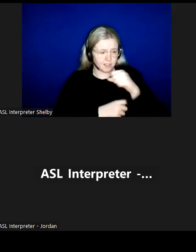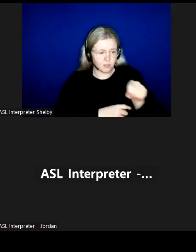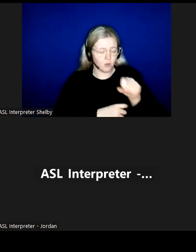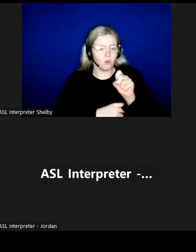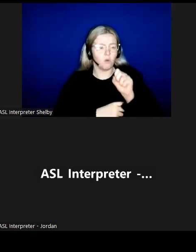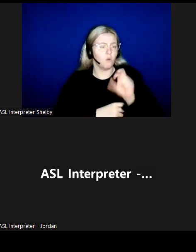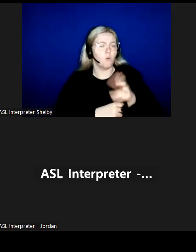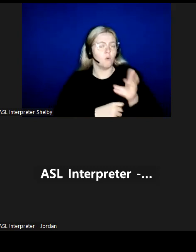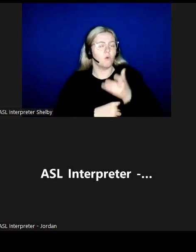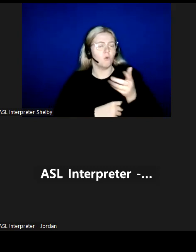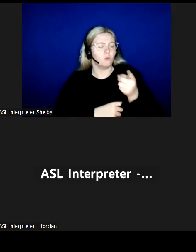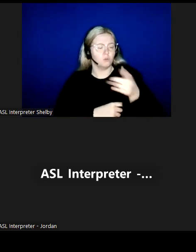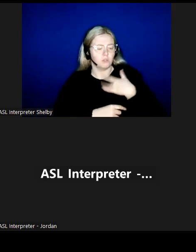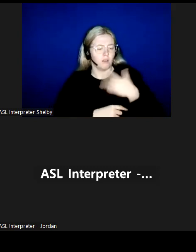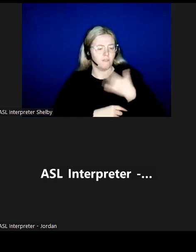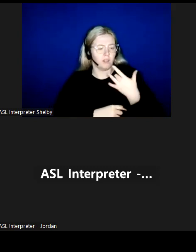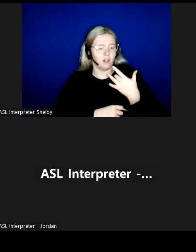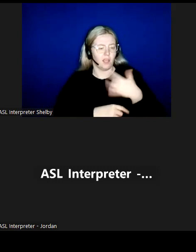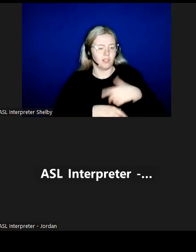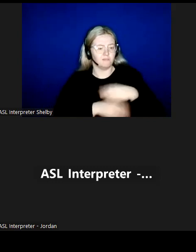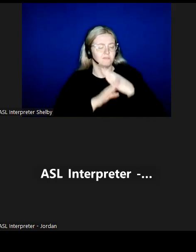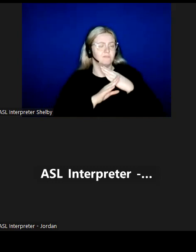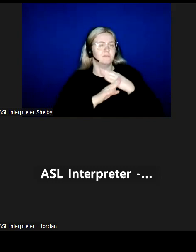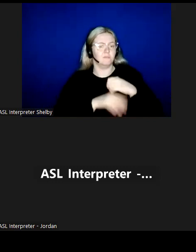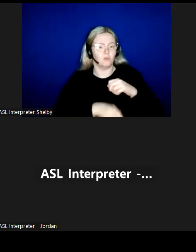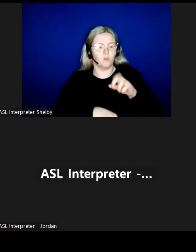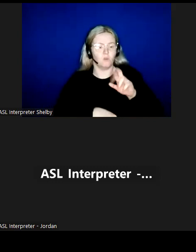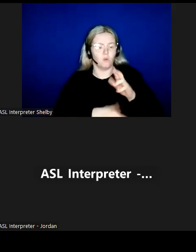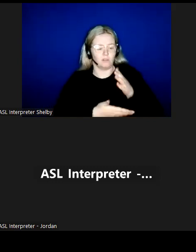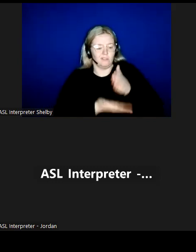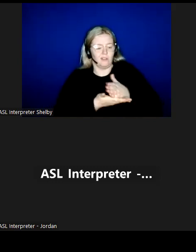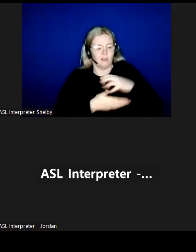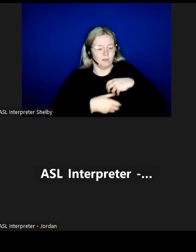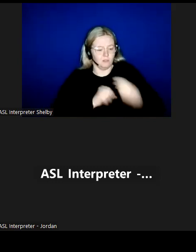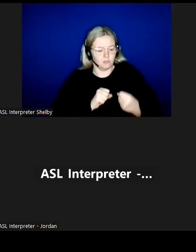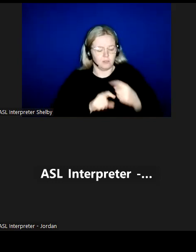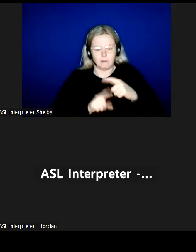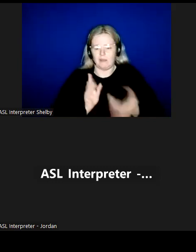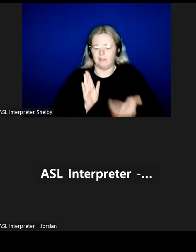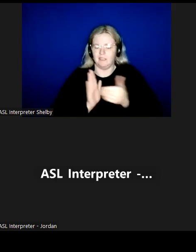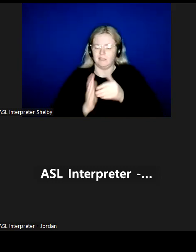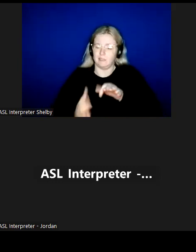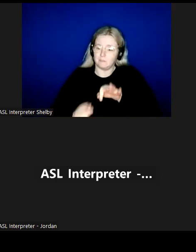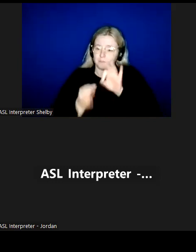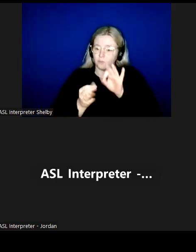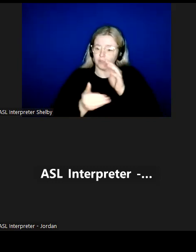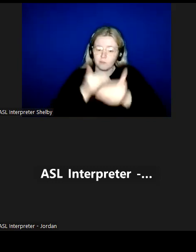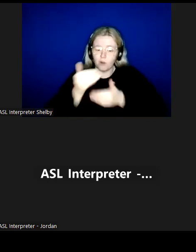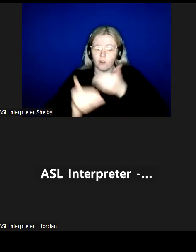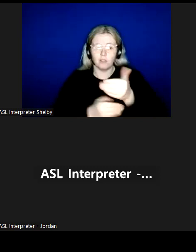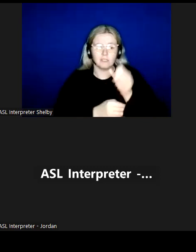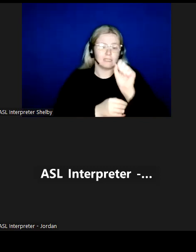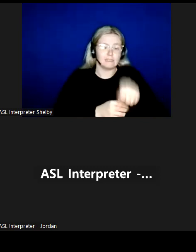that you are doing hindering you in your grief? But there's no single formula. There's no single